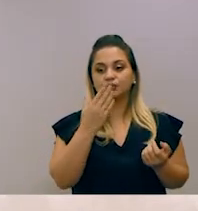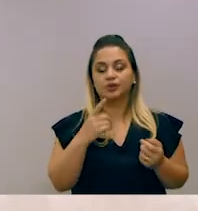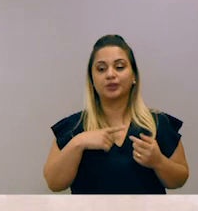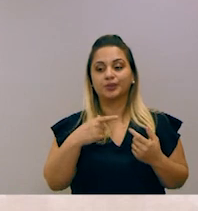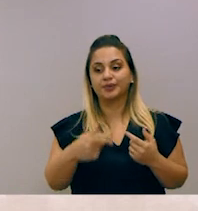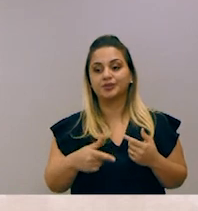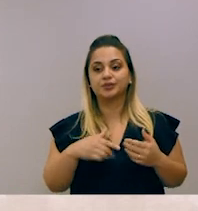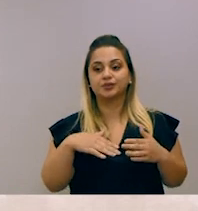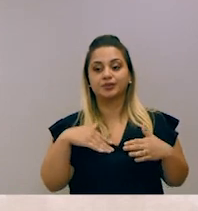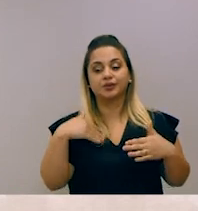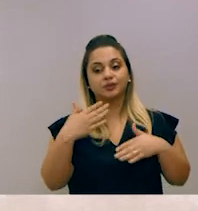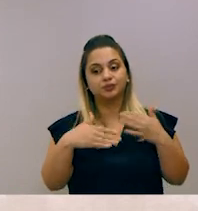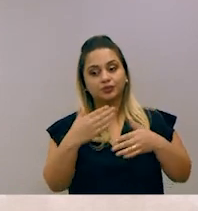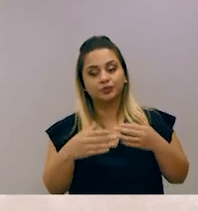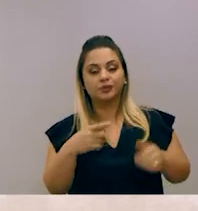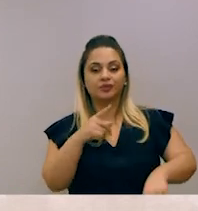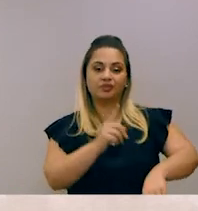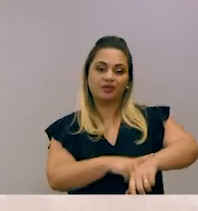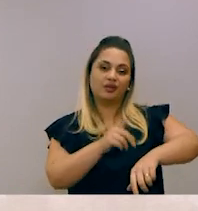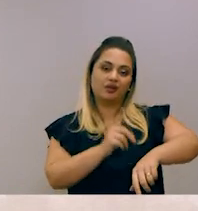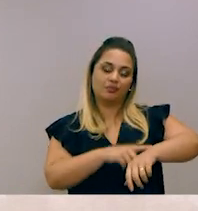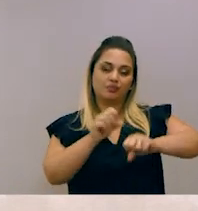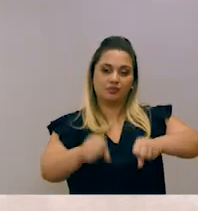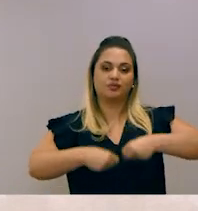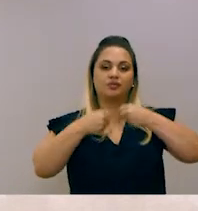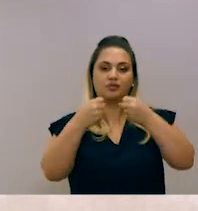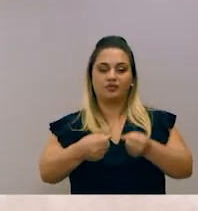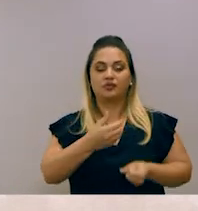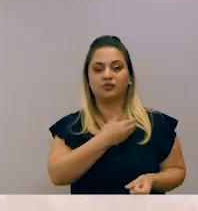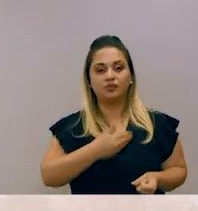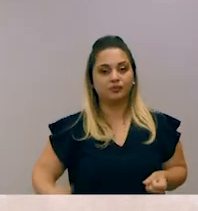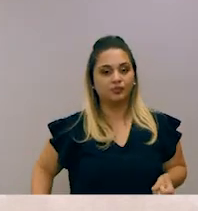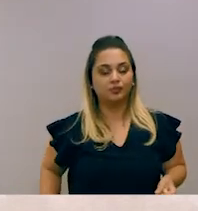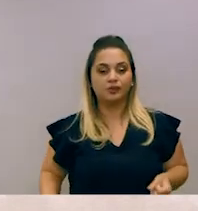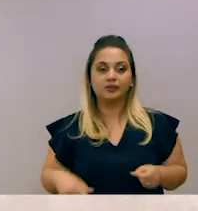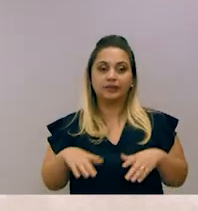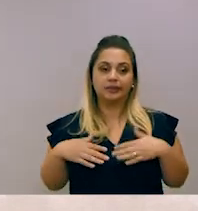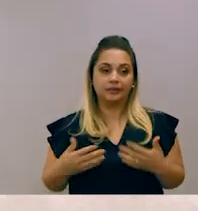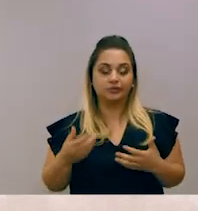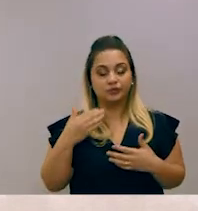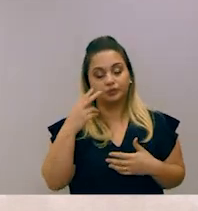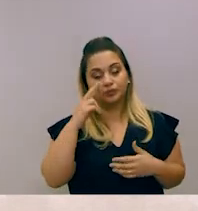because most of the petitions are this type. So it's really a time-consuming activity.